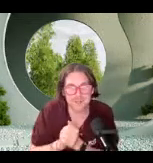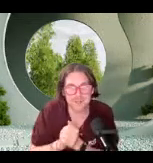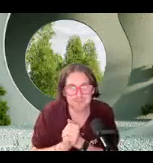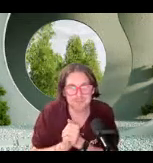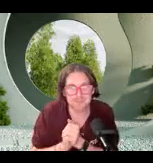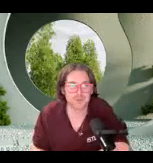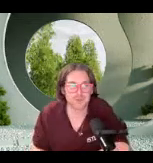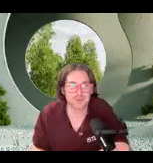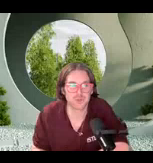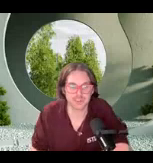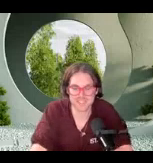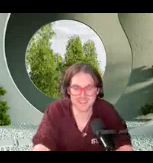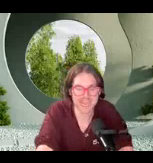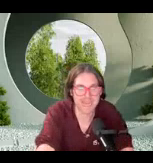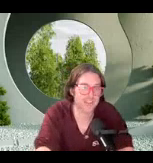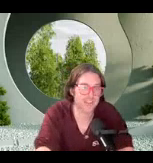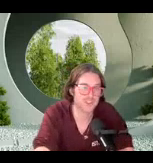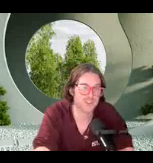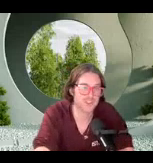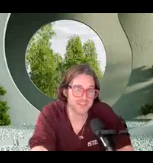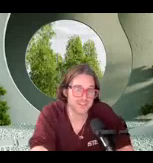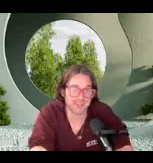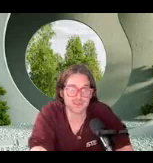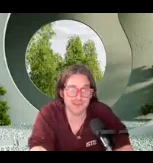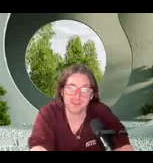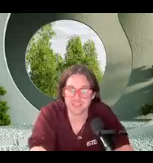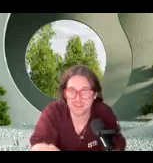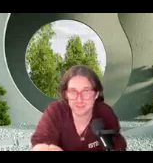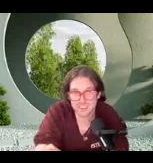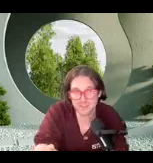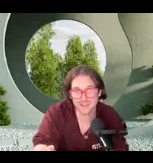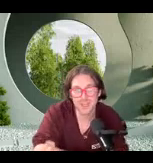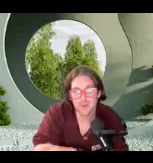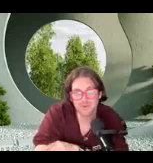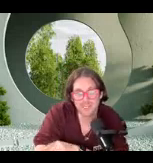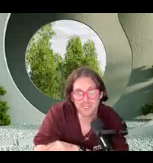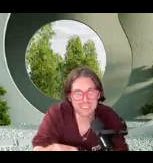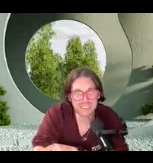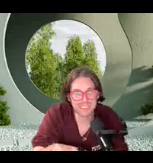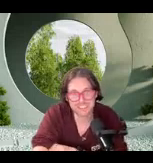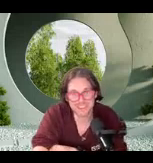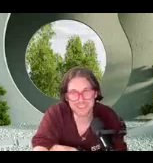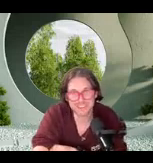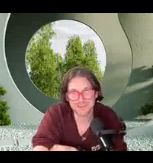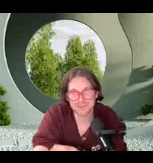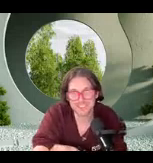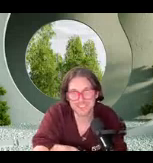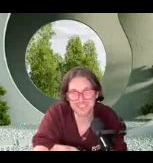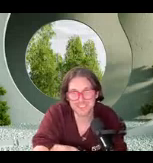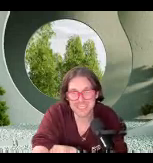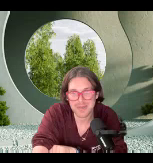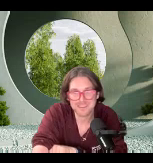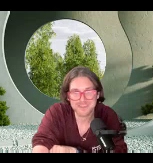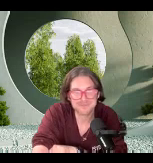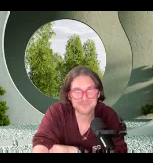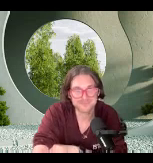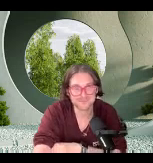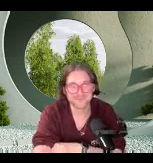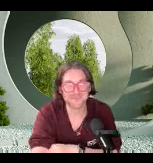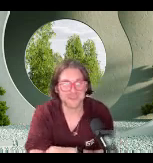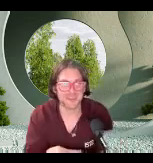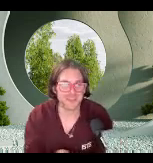first time, please make sure to visit that and join us next month on the 13th, where we're going to dig even deeper into some of these